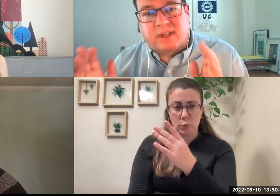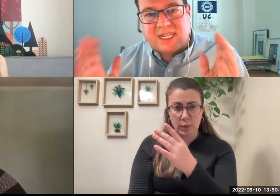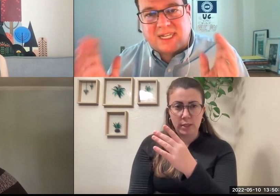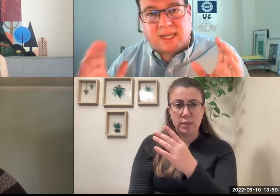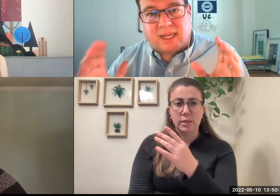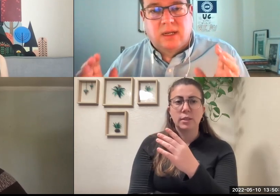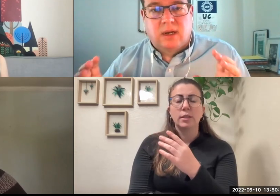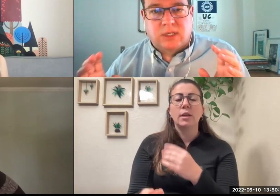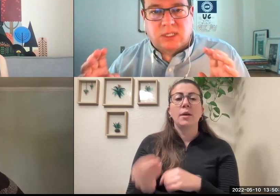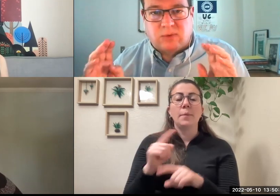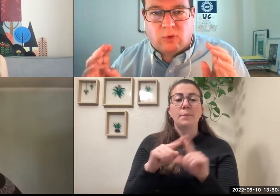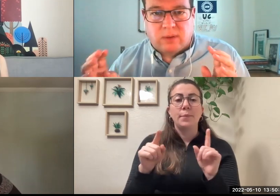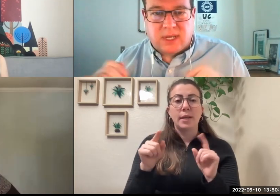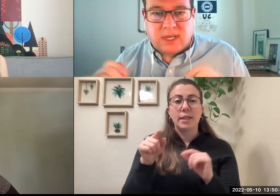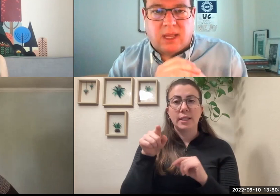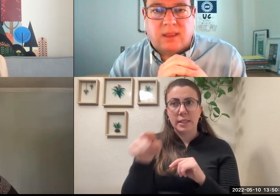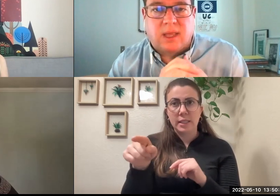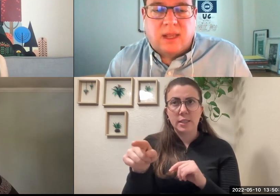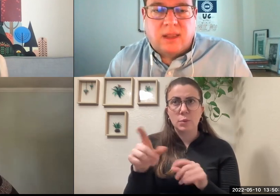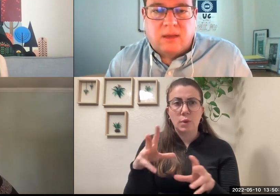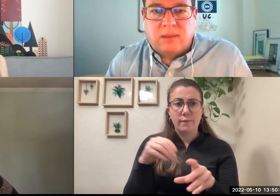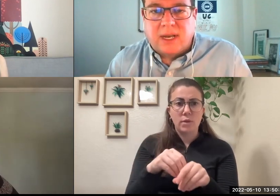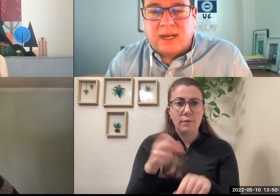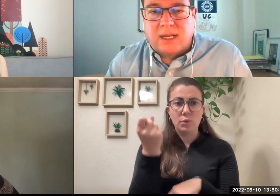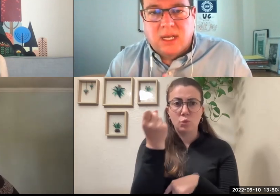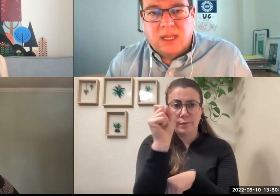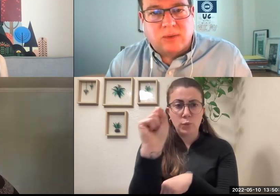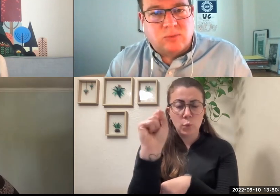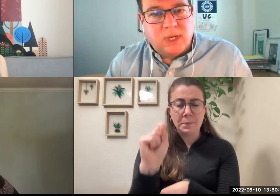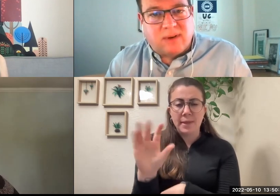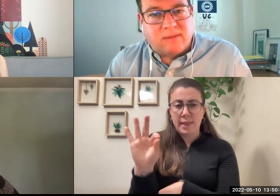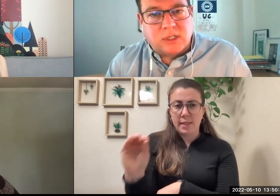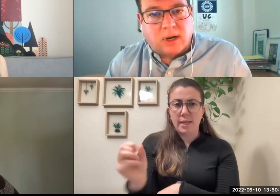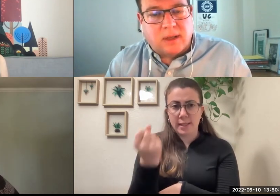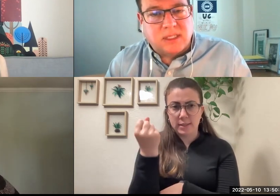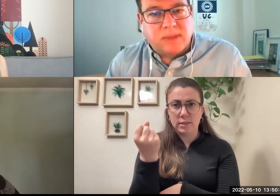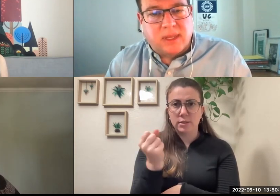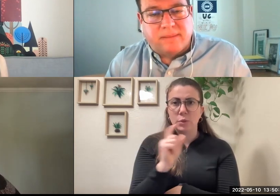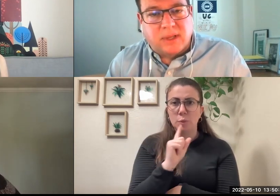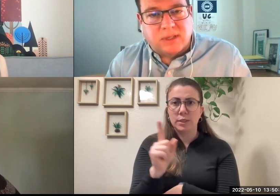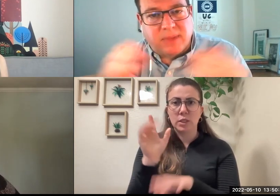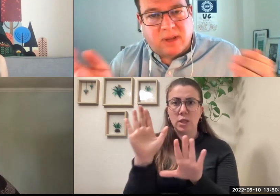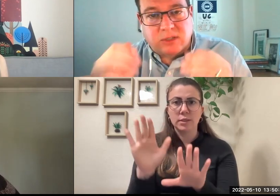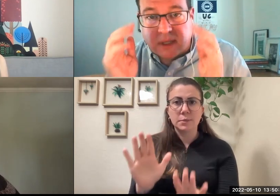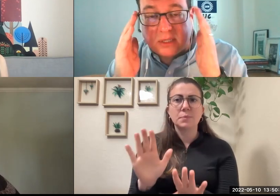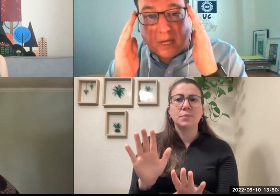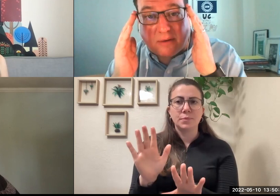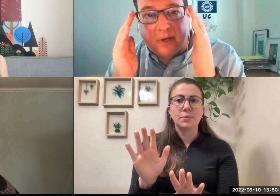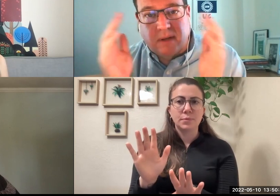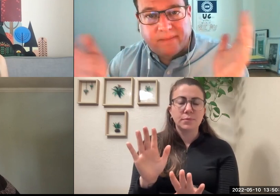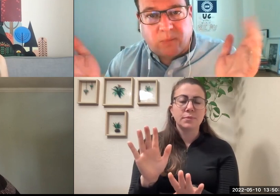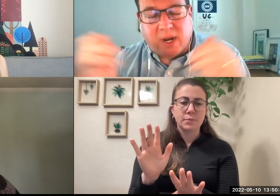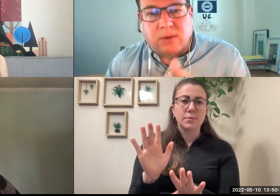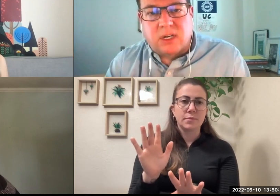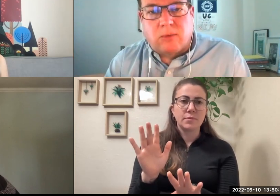Chavez ticket, was this reform slate in the mid-90s that was really revolutionary. It's something that, it's a bit of labor history that's still kind